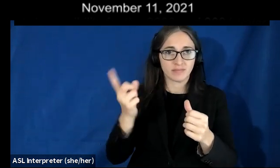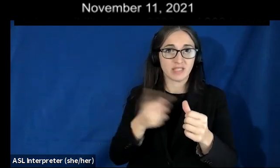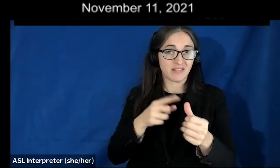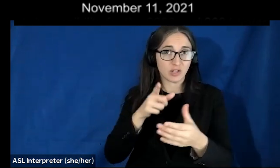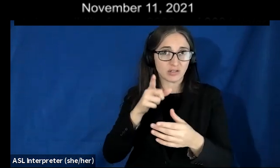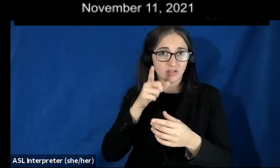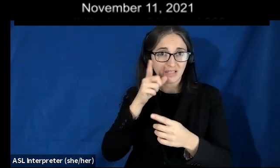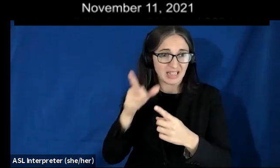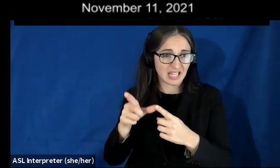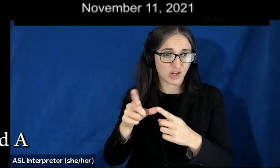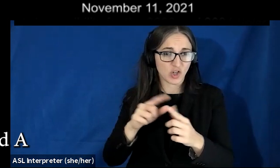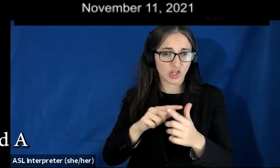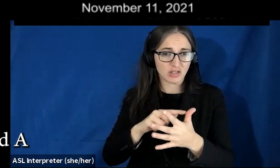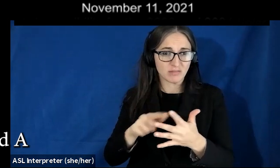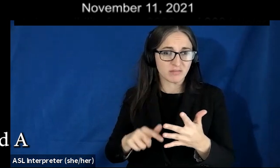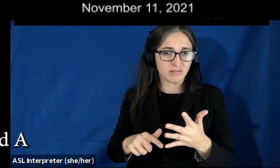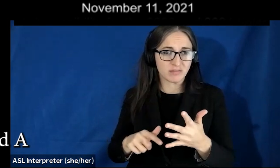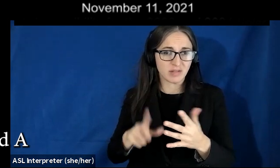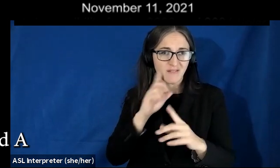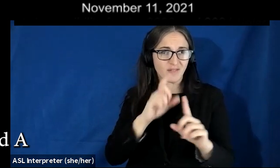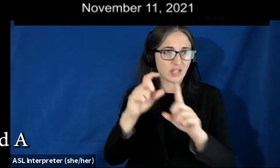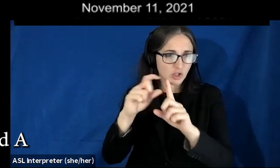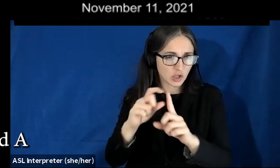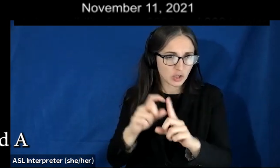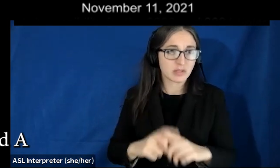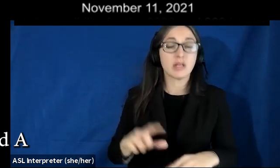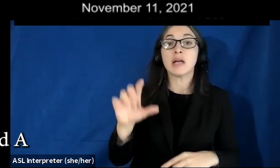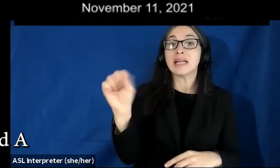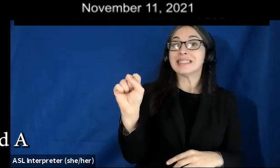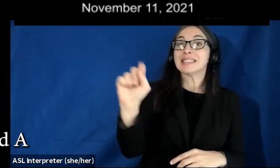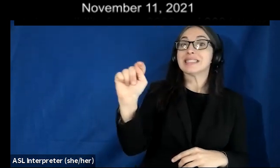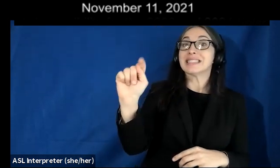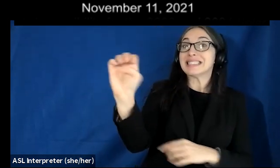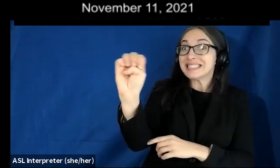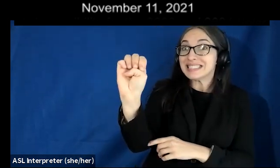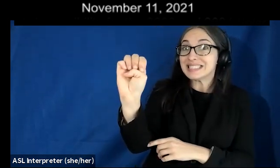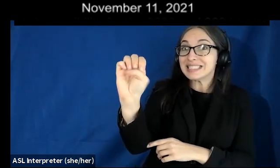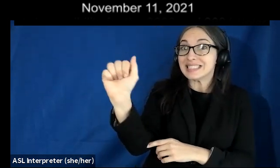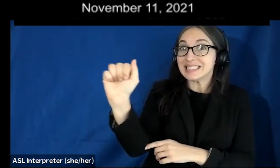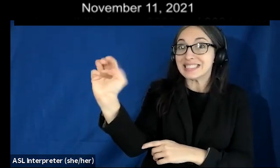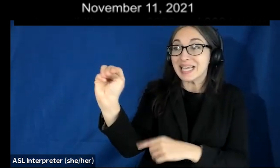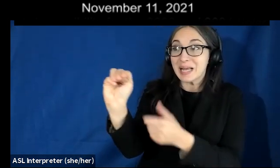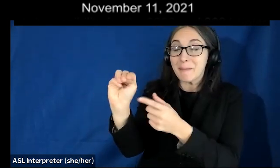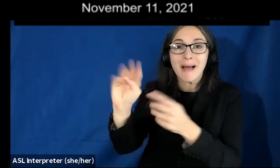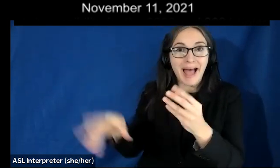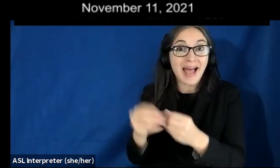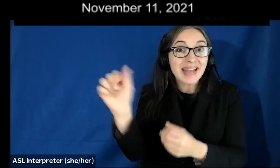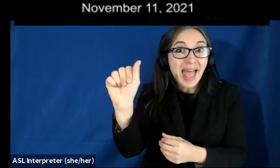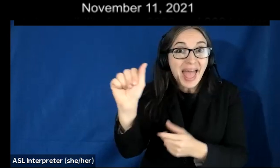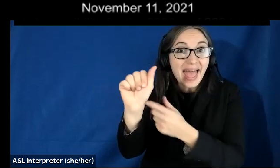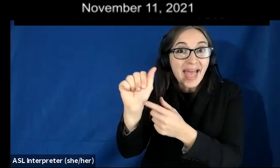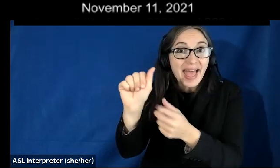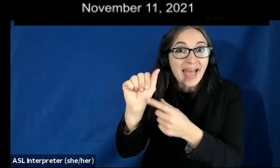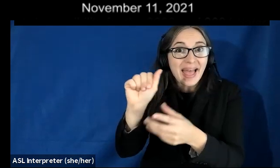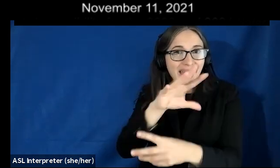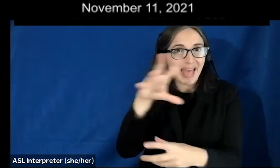they added, they make STEAM, for instance, added A to make